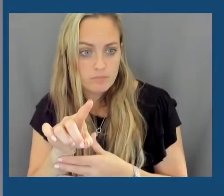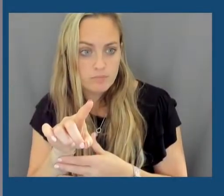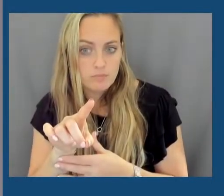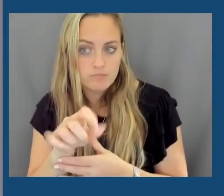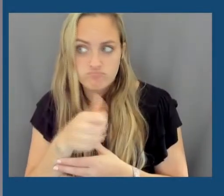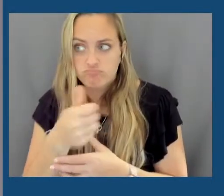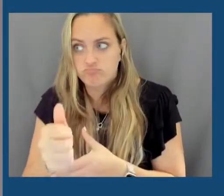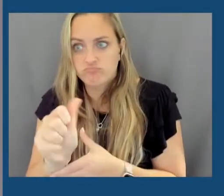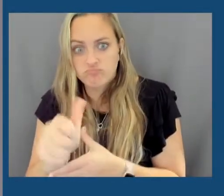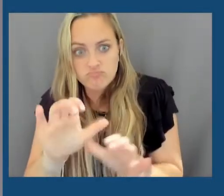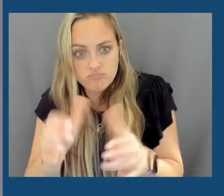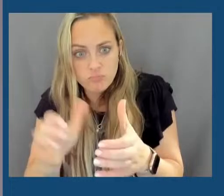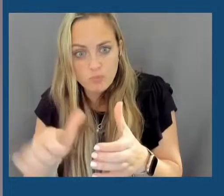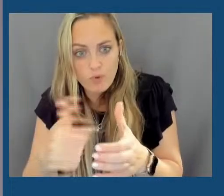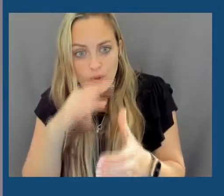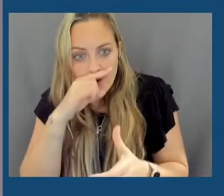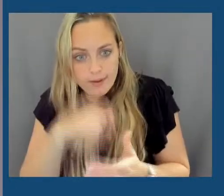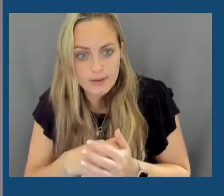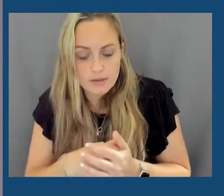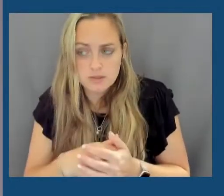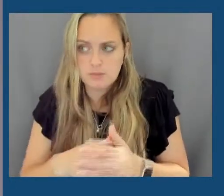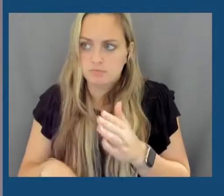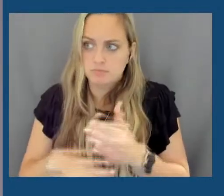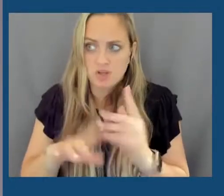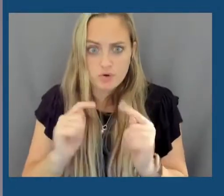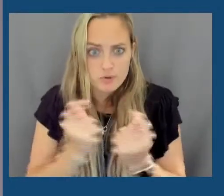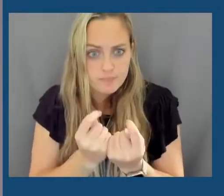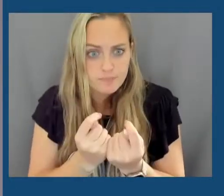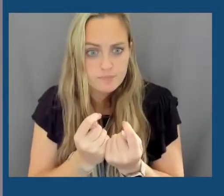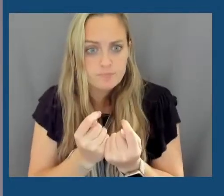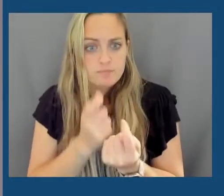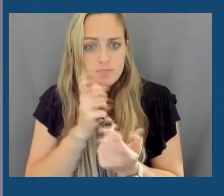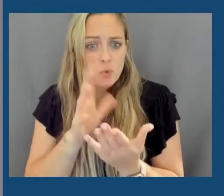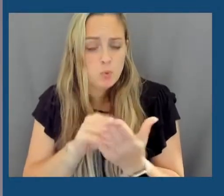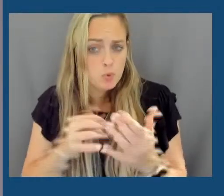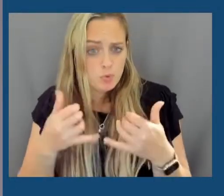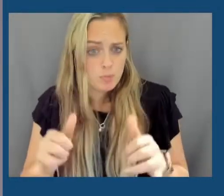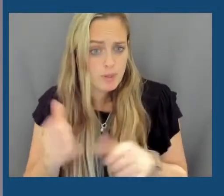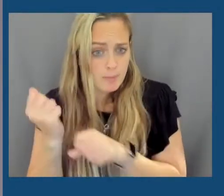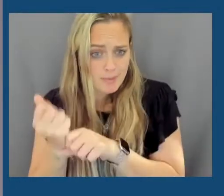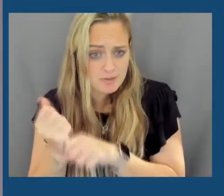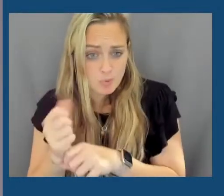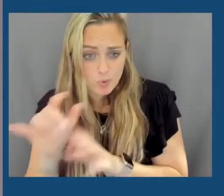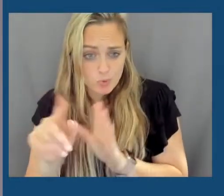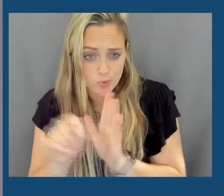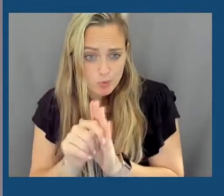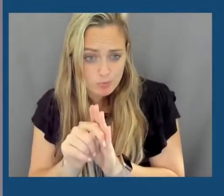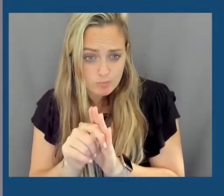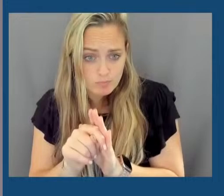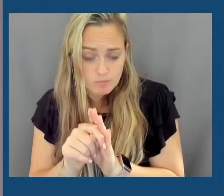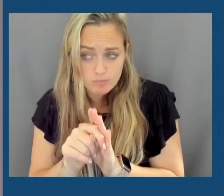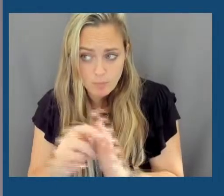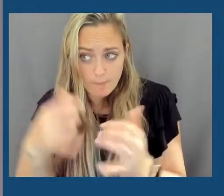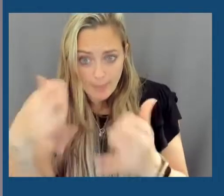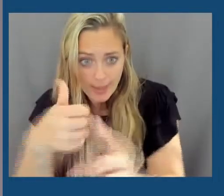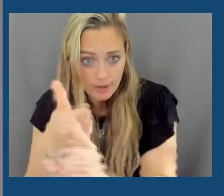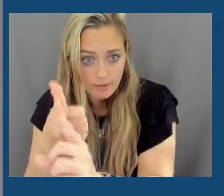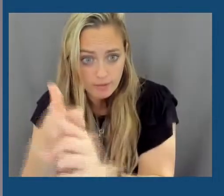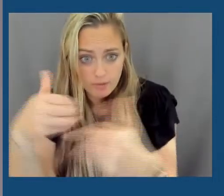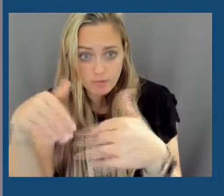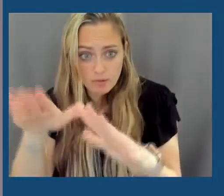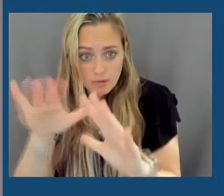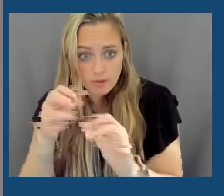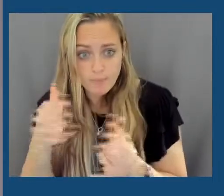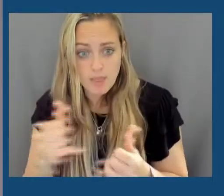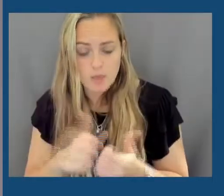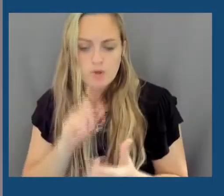kids. Put them on a soccer team. You don't learn to play baseball on YouTube. Go out on a team. We need to get them back into real